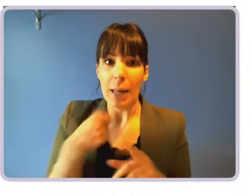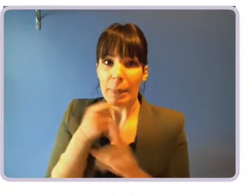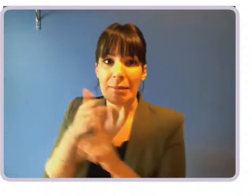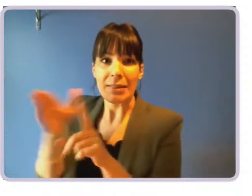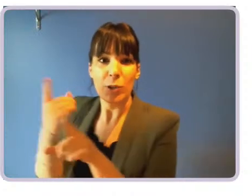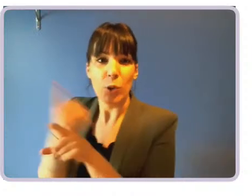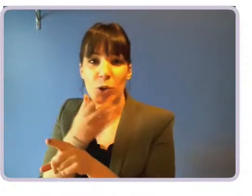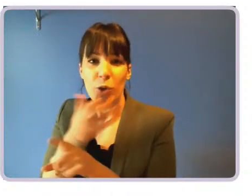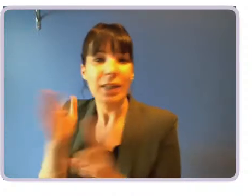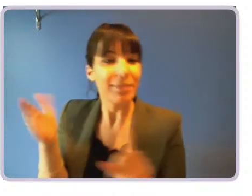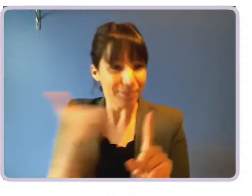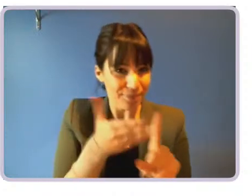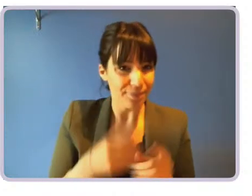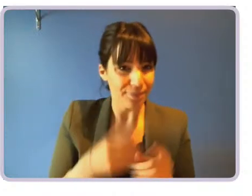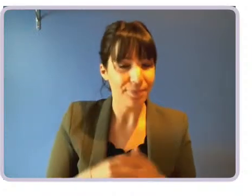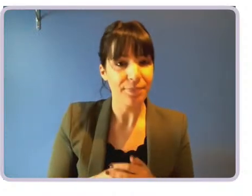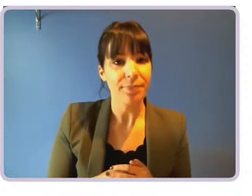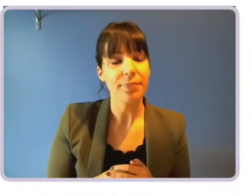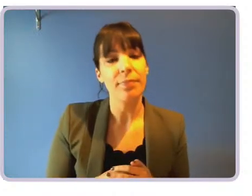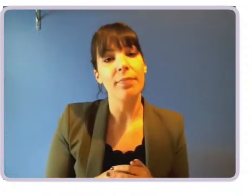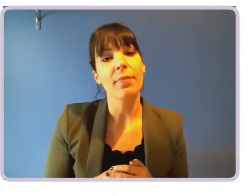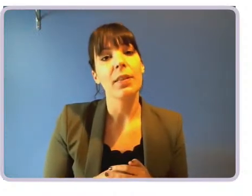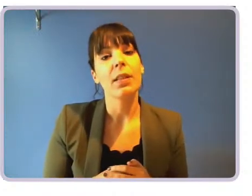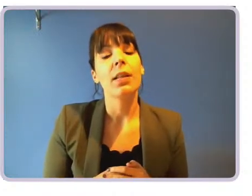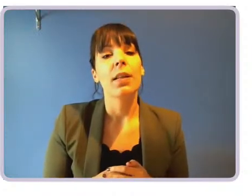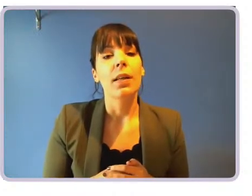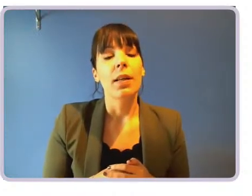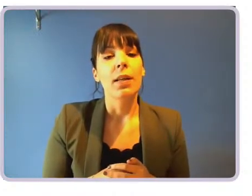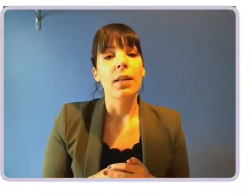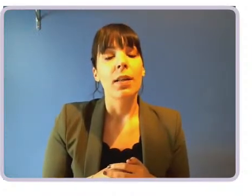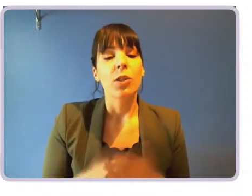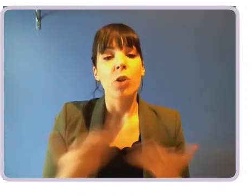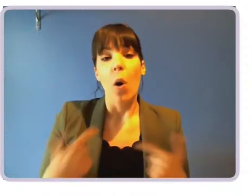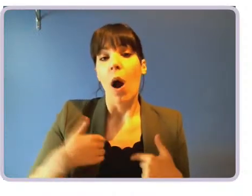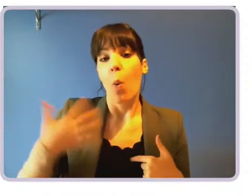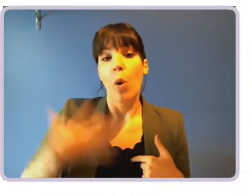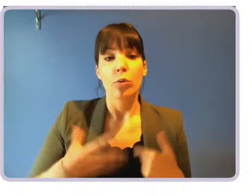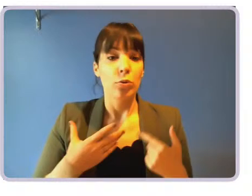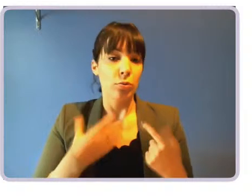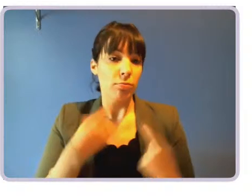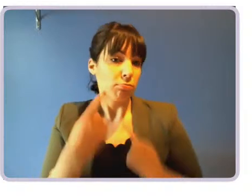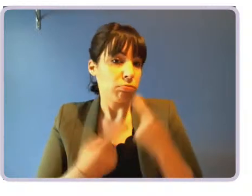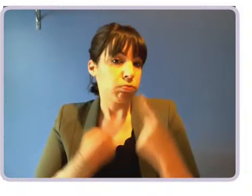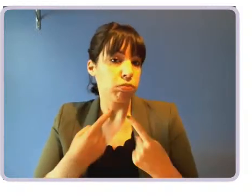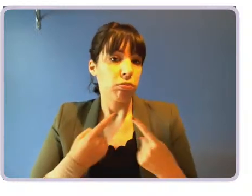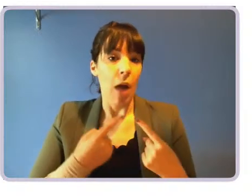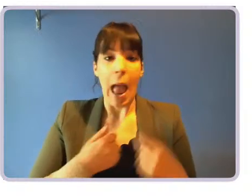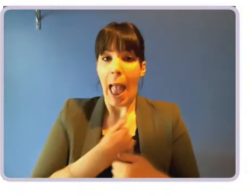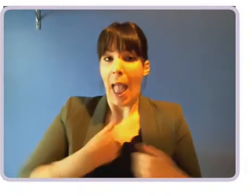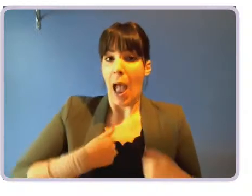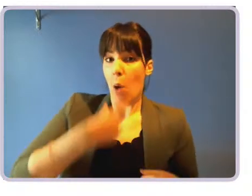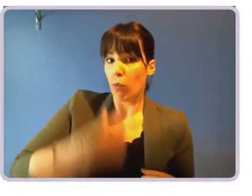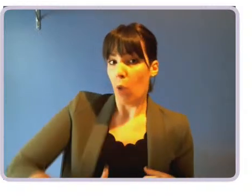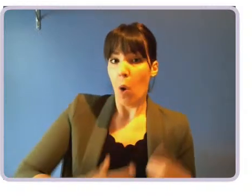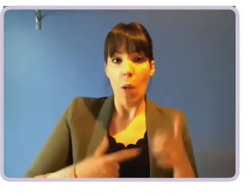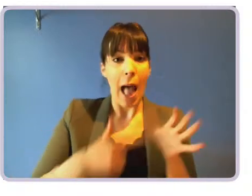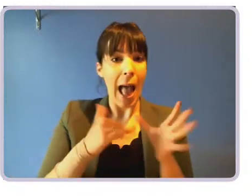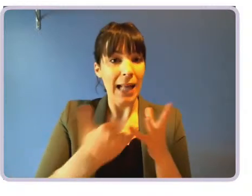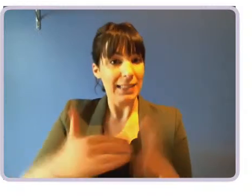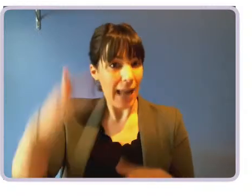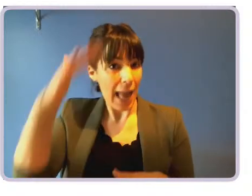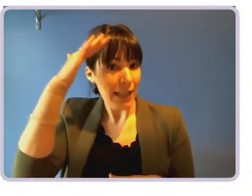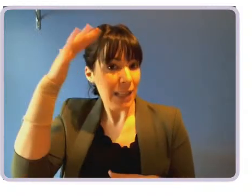And I'm going to talk a little bit about our role as academics in trying to help